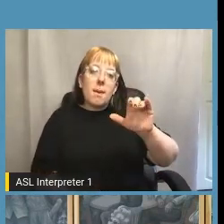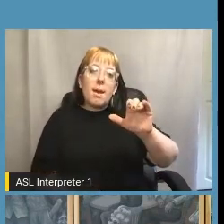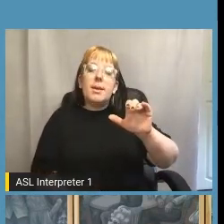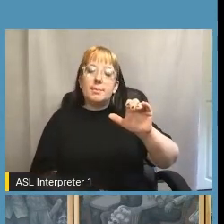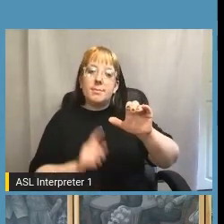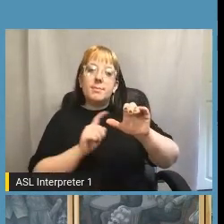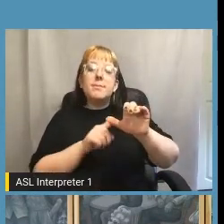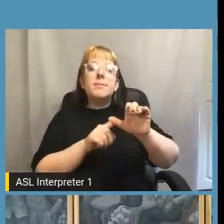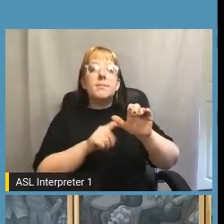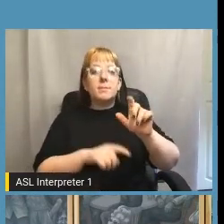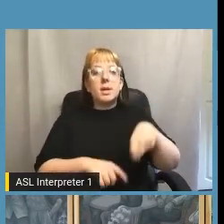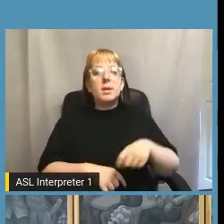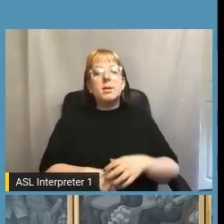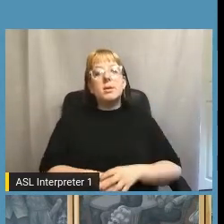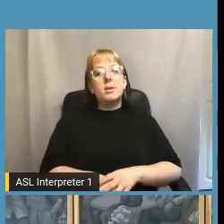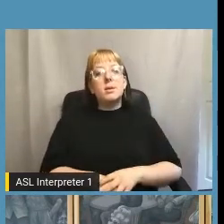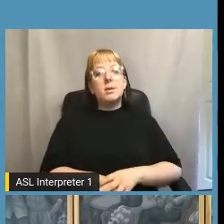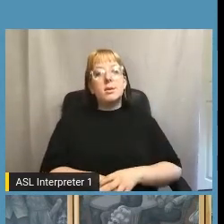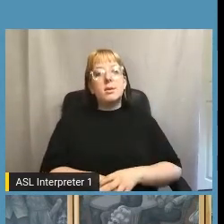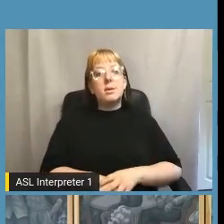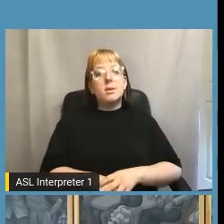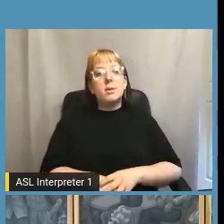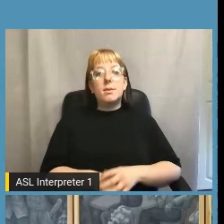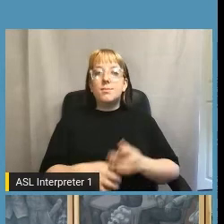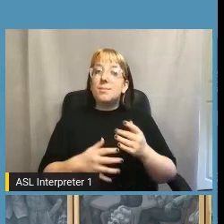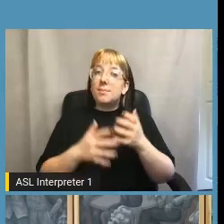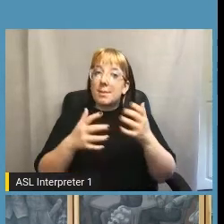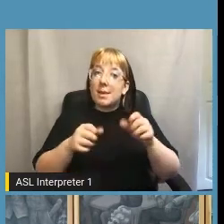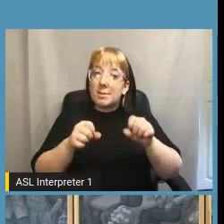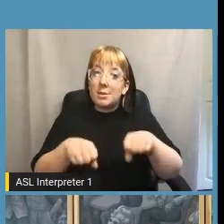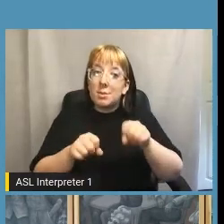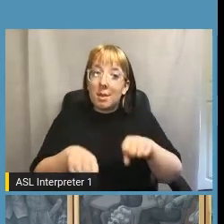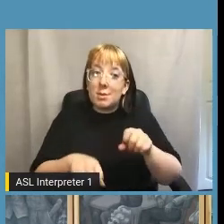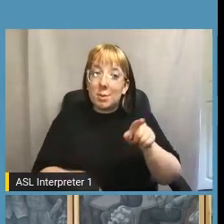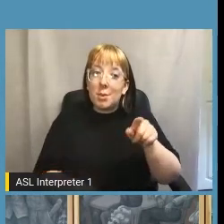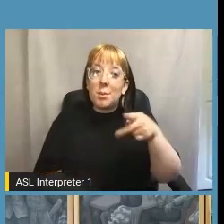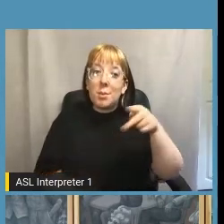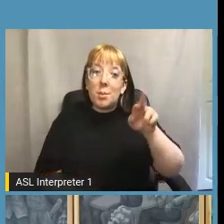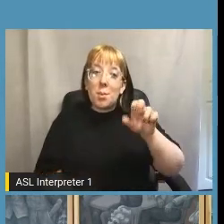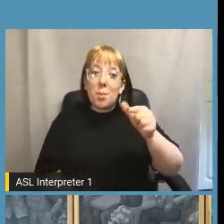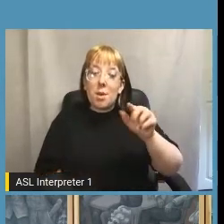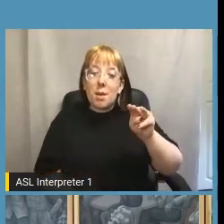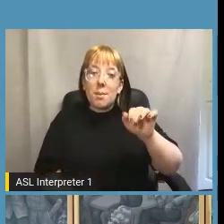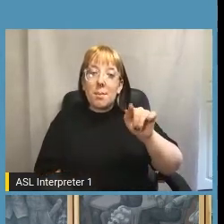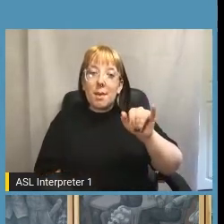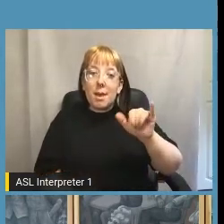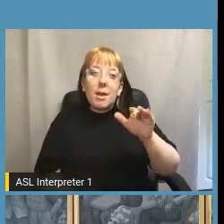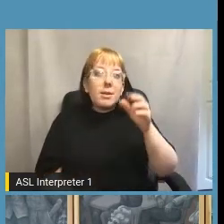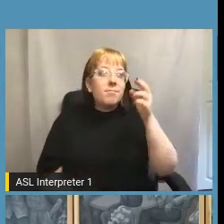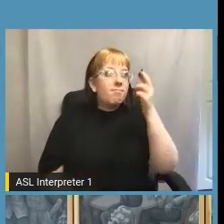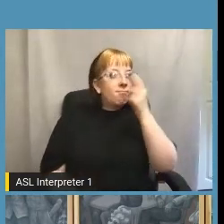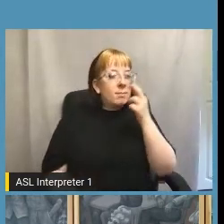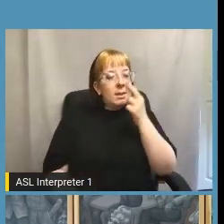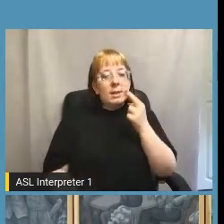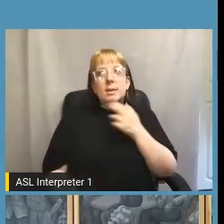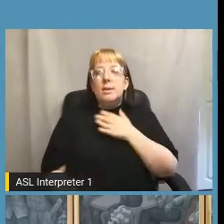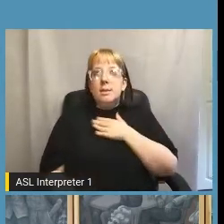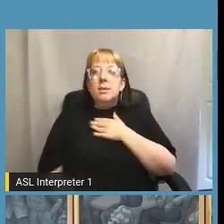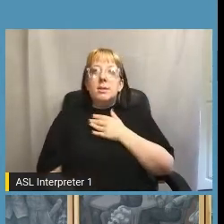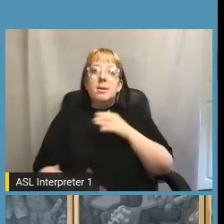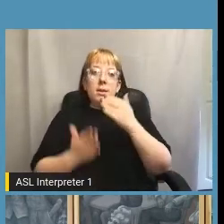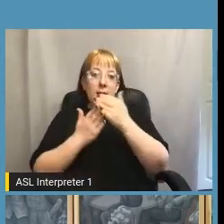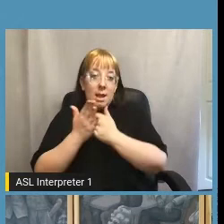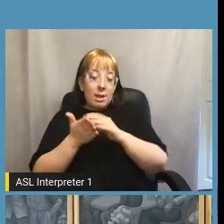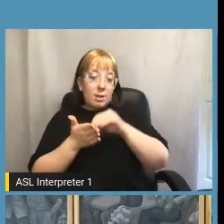setting, I'm always the person saying, be as pragmatic as possible, be realistic. And for us, lessons learned, whatever you do has